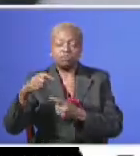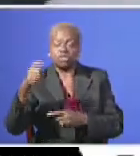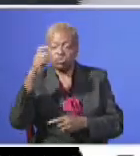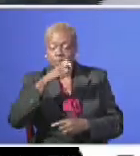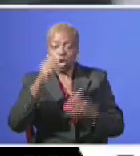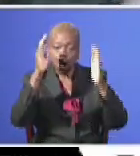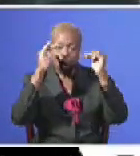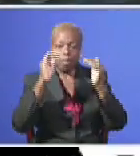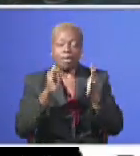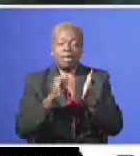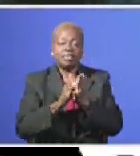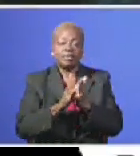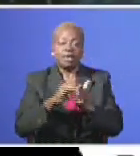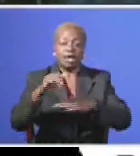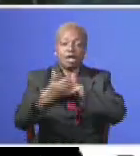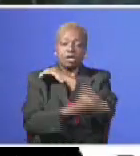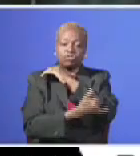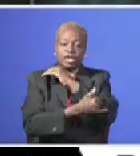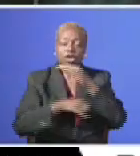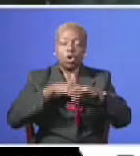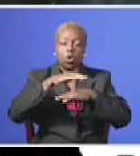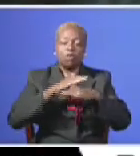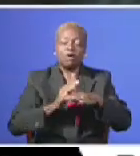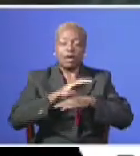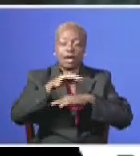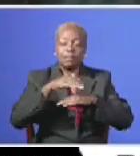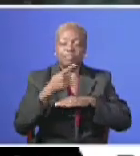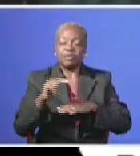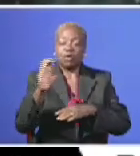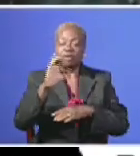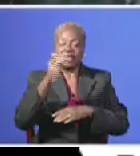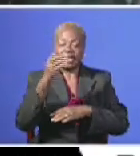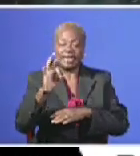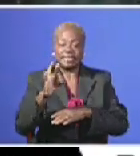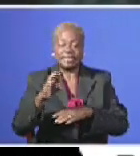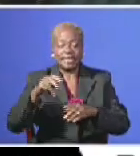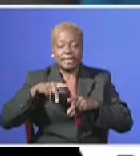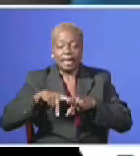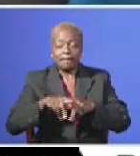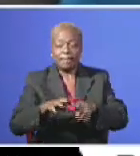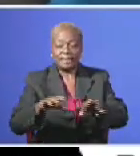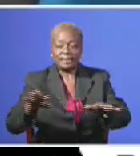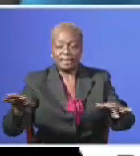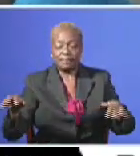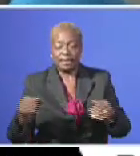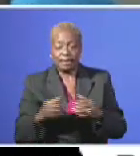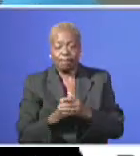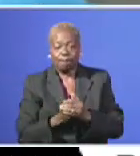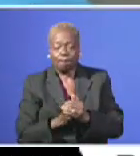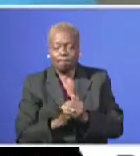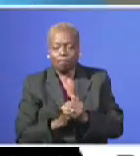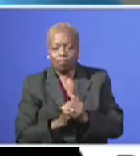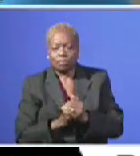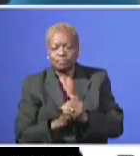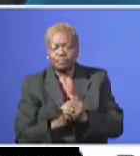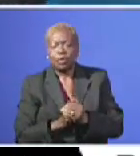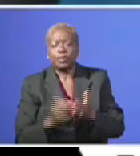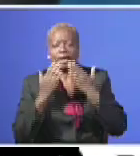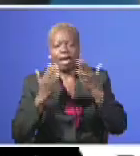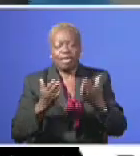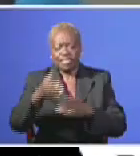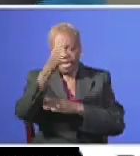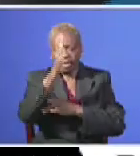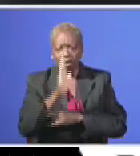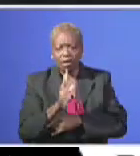country can overcome the COVID-19 pandemic. It wasn't really but the COVID, you know, people dying from it every day. Thank God